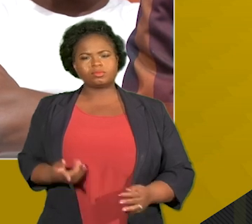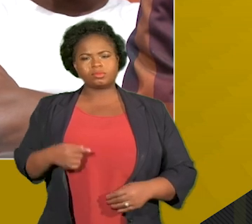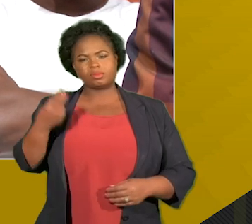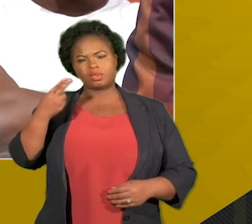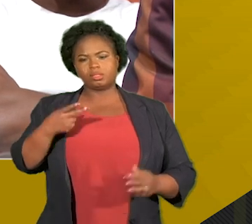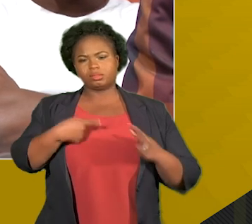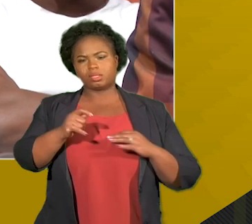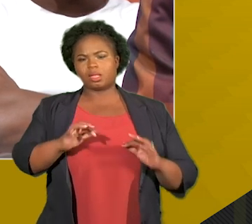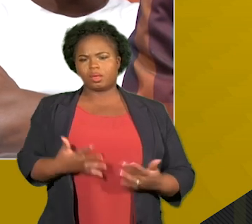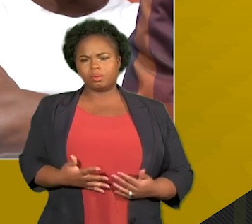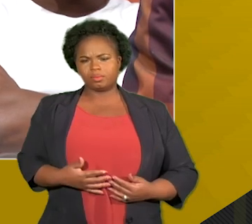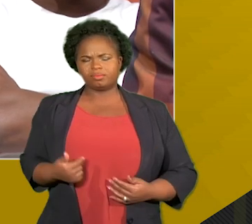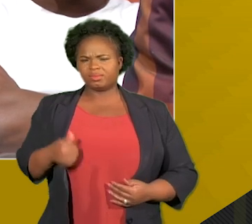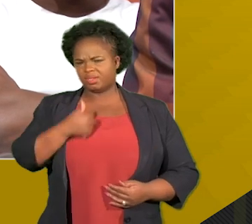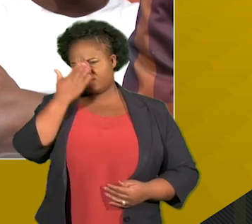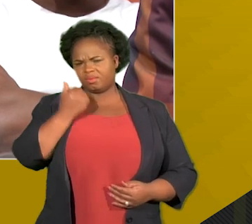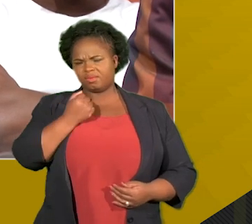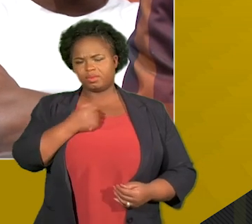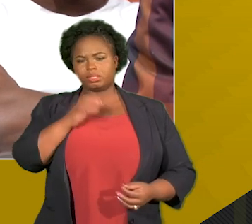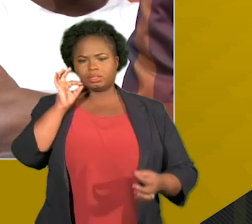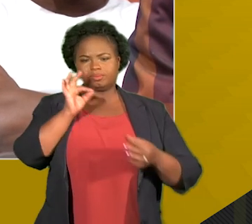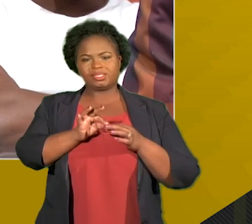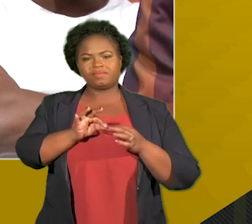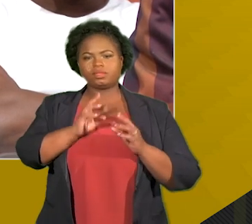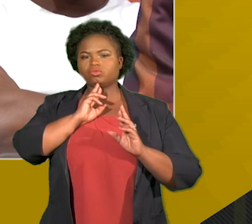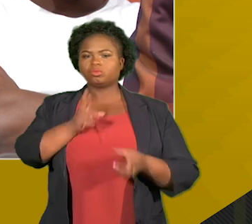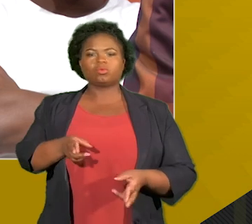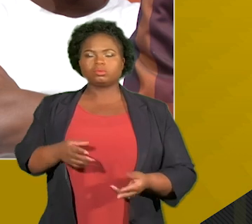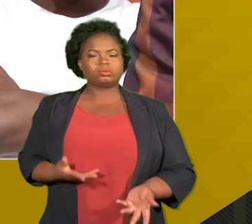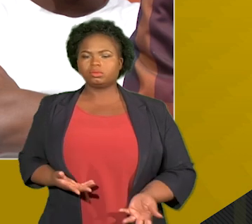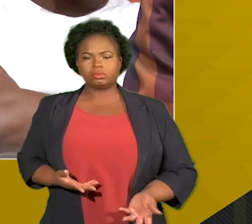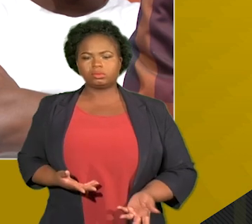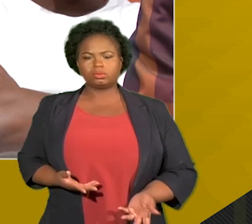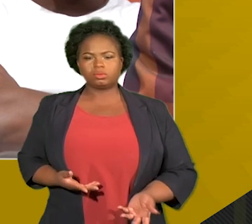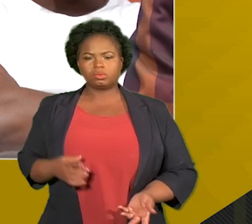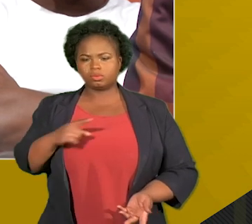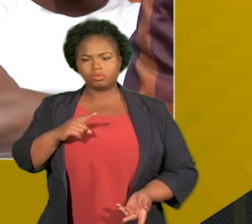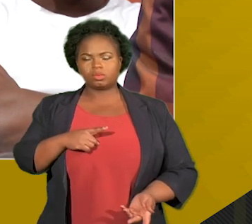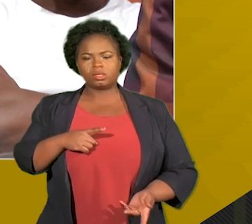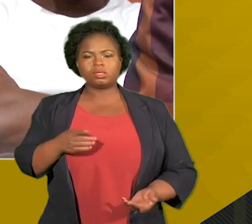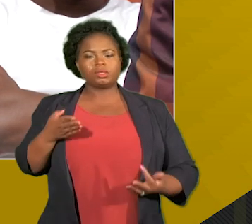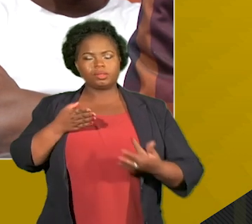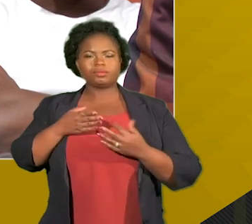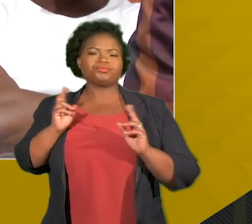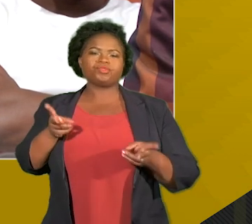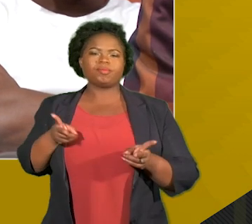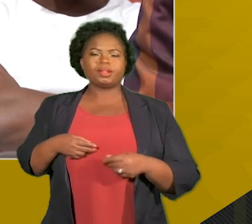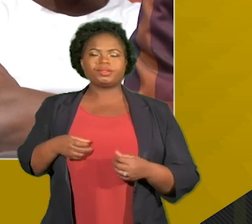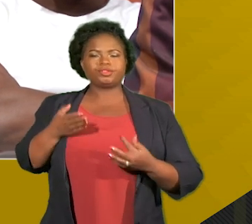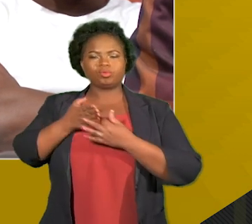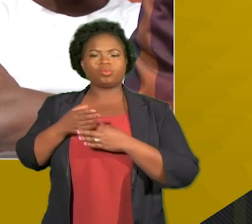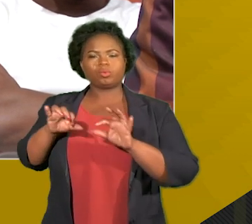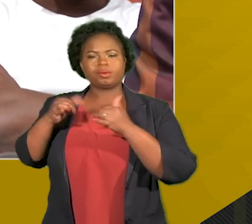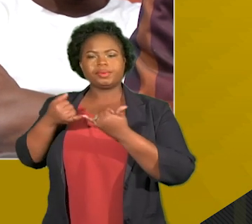You know, I don't know that I can give you a definitive answer. Right, the conventional channel is through galleries, but you know, we live in an